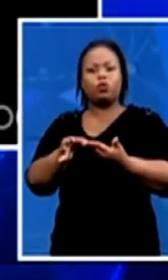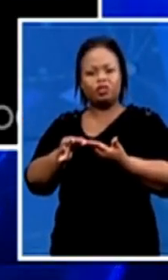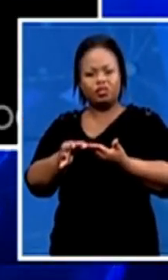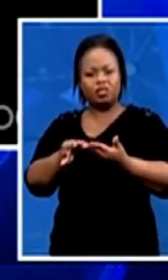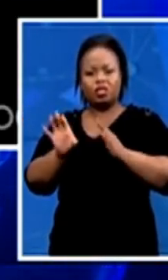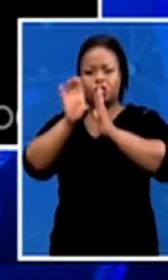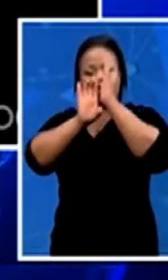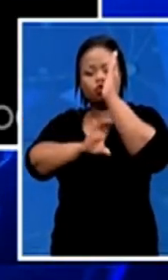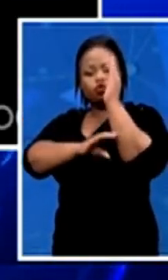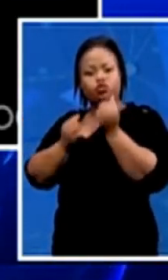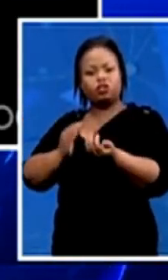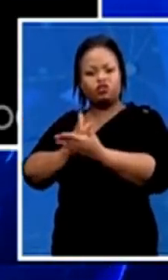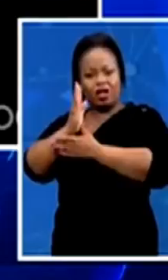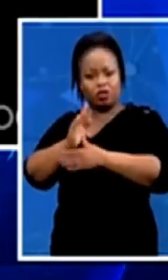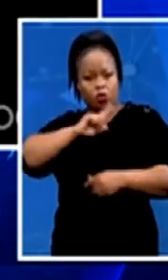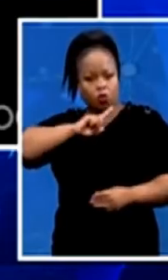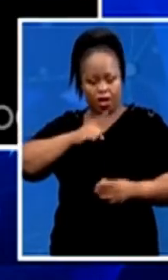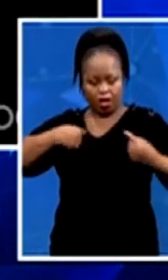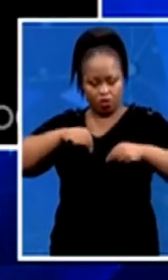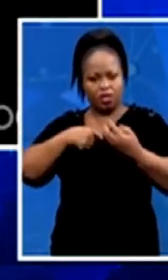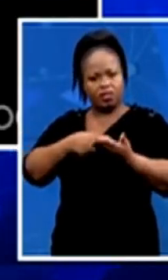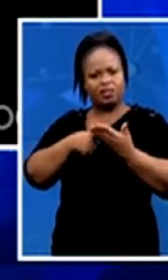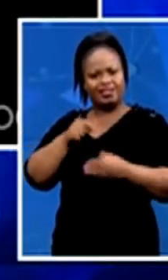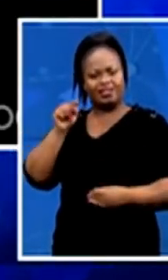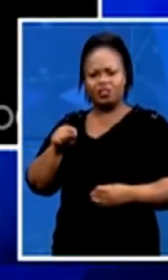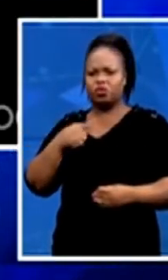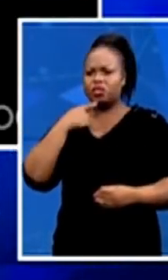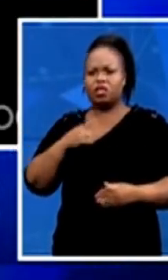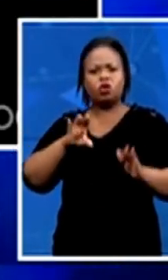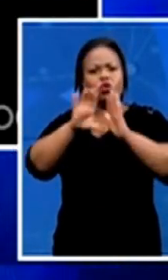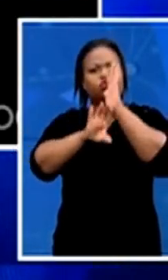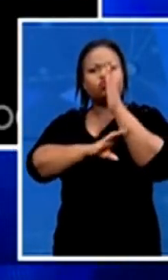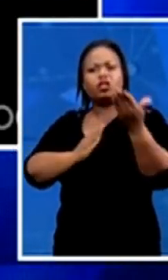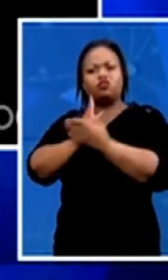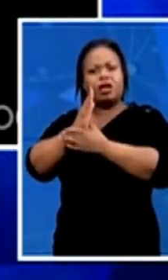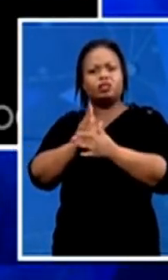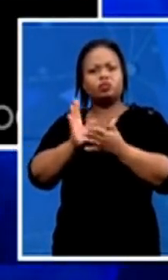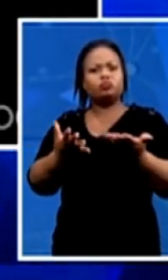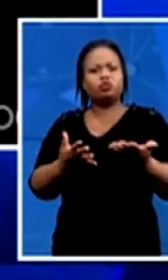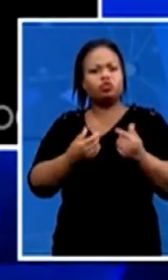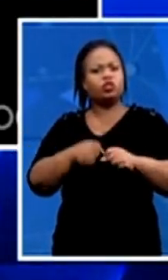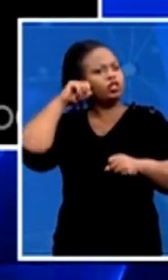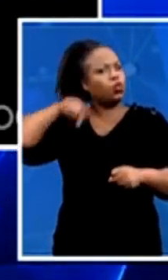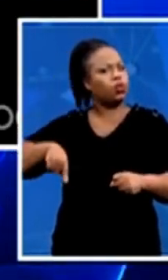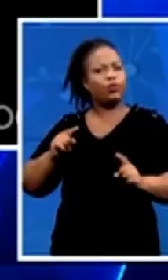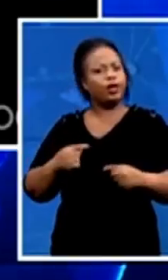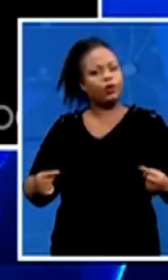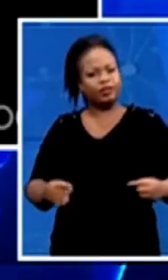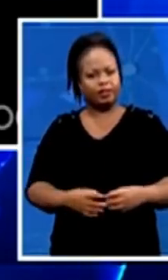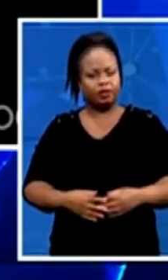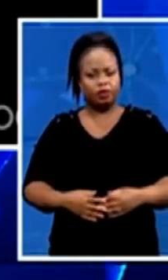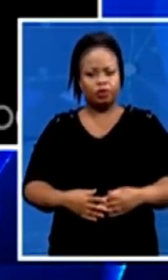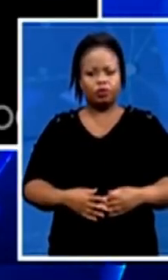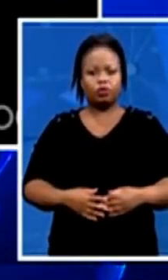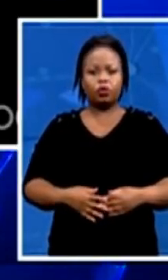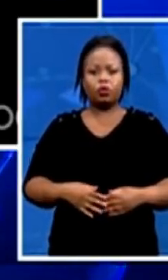assert, cannot be waived, or at least certain of them. And those include unwaivable constitutional rights, include